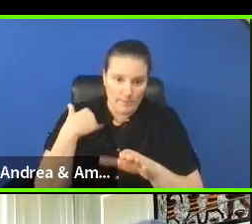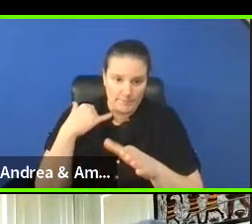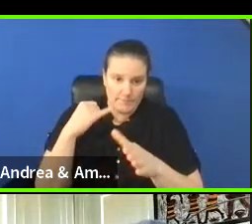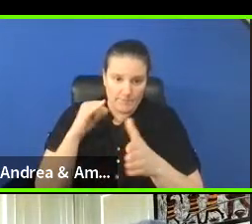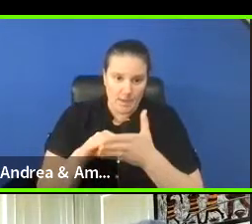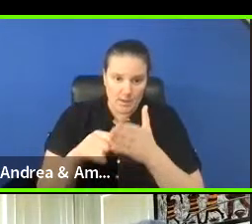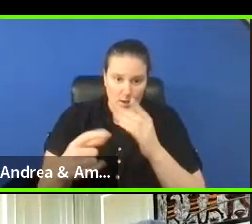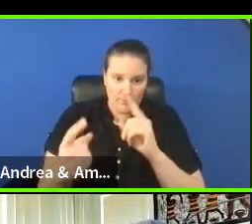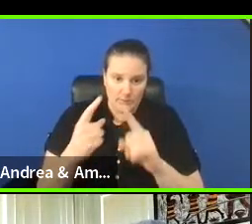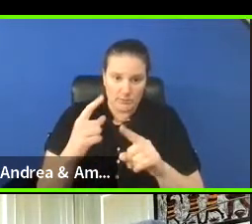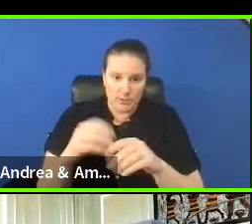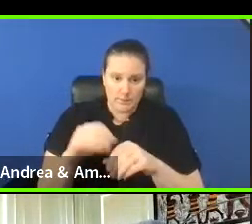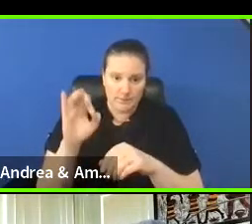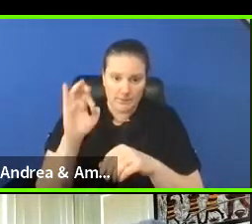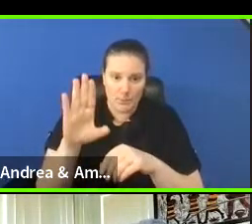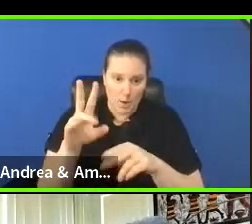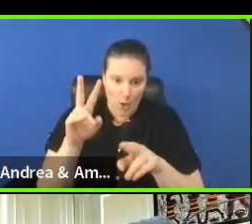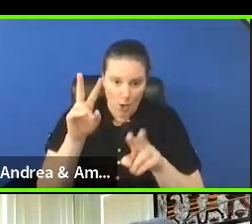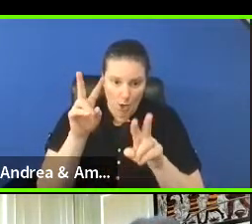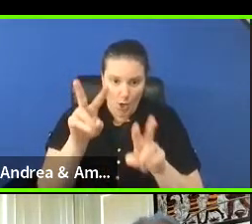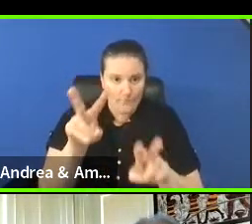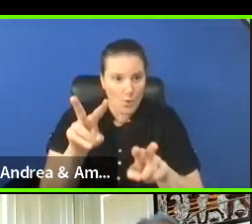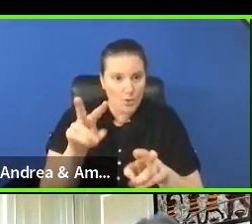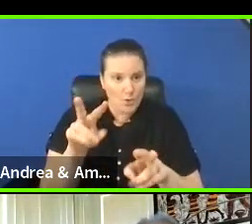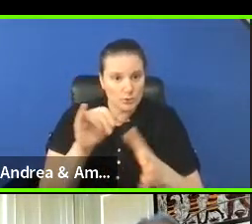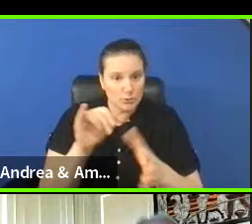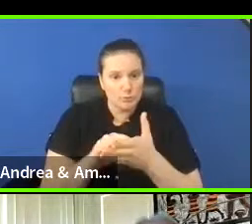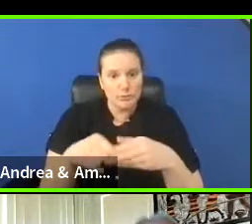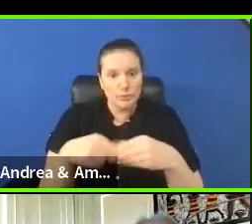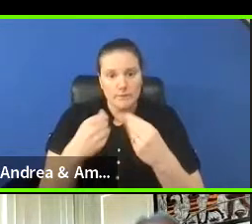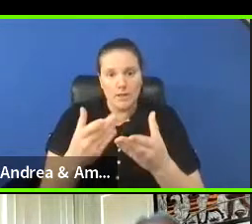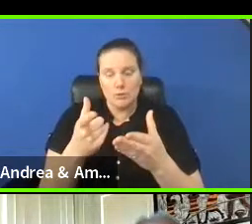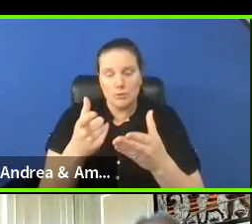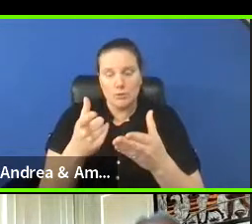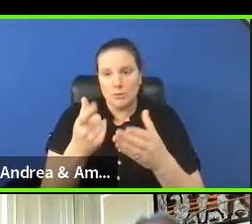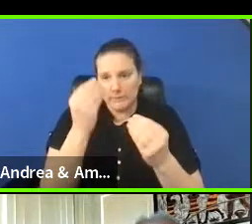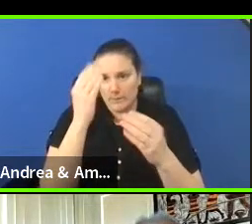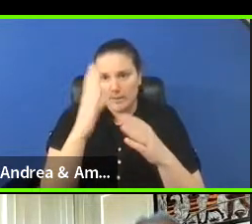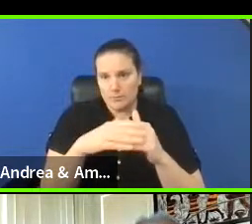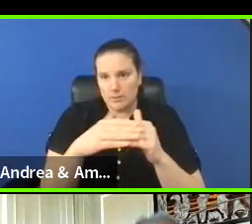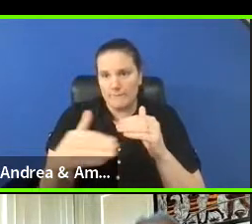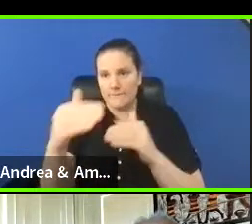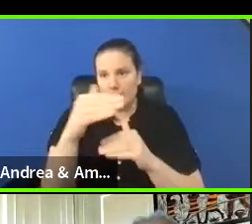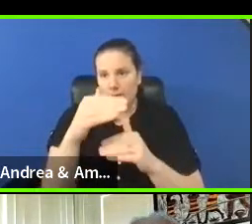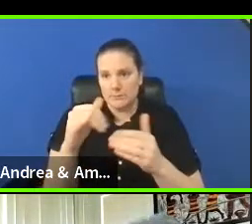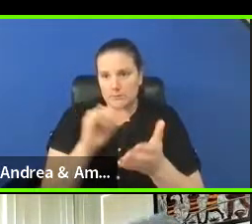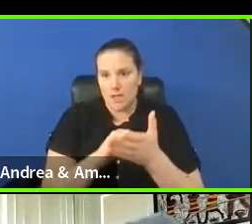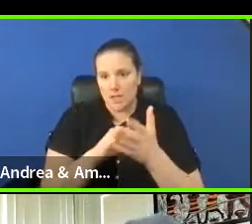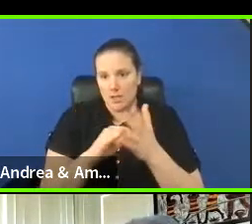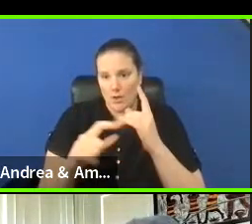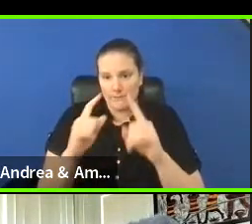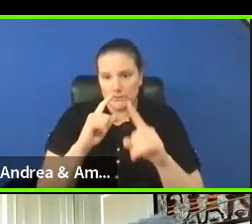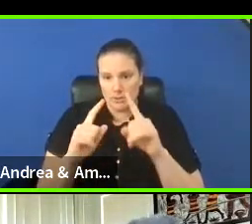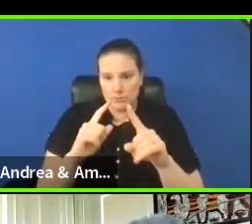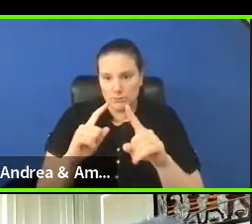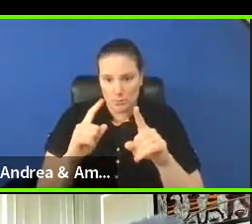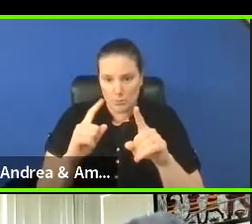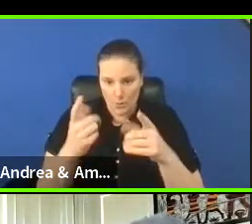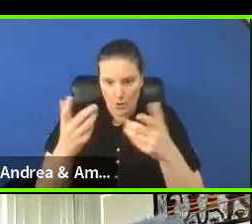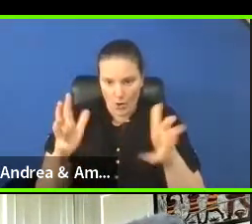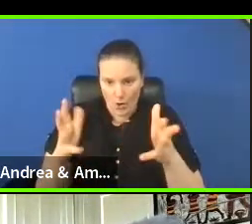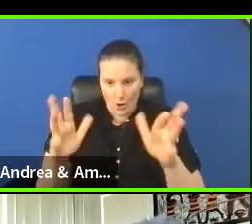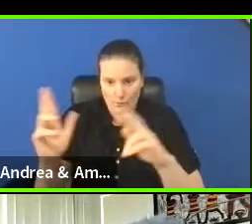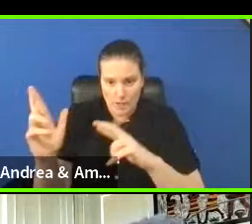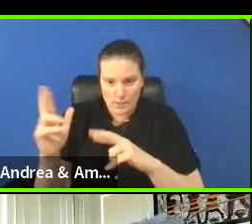in February, and I'm looking forward to providing you information in advance of that conversation so that we're all ready to have